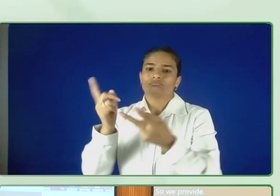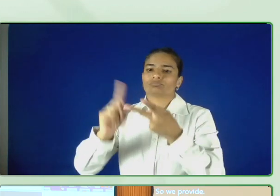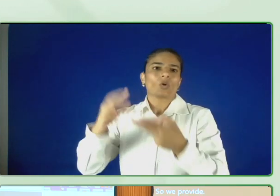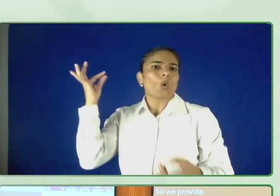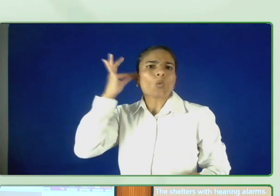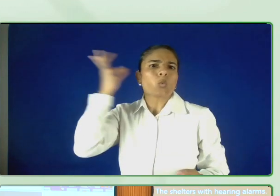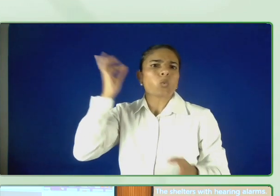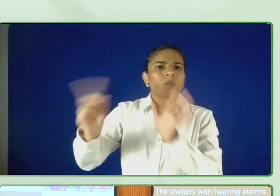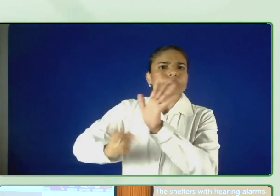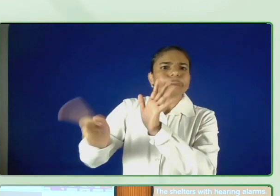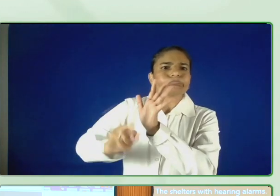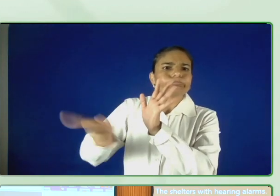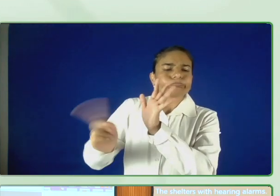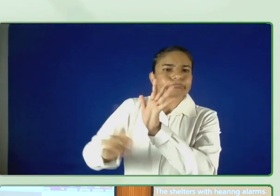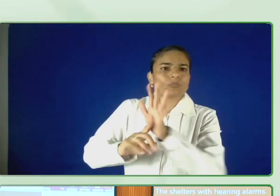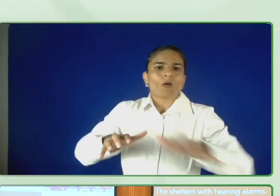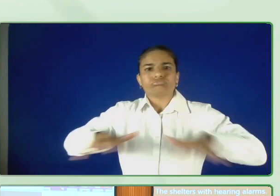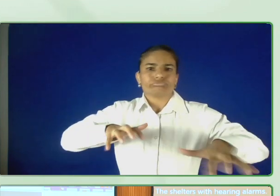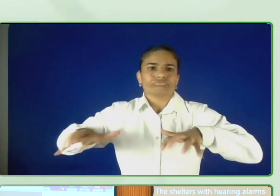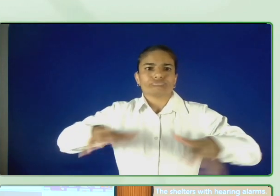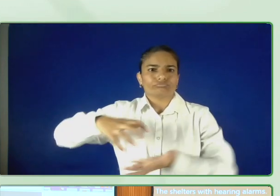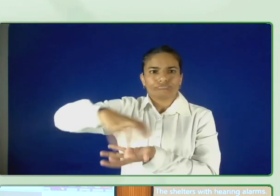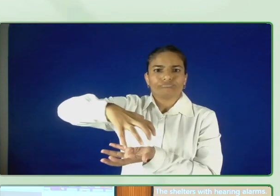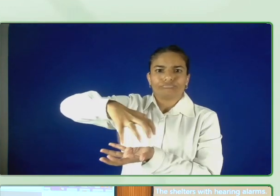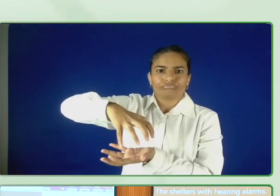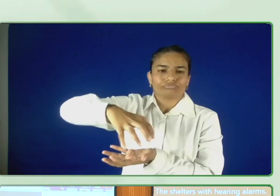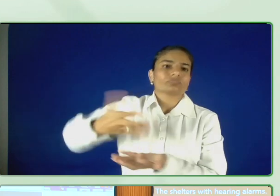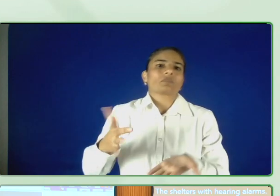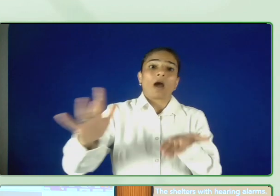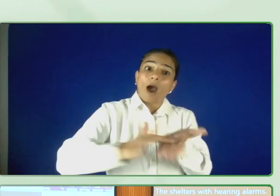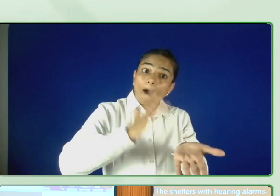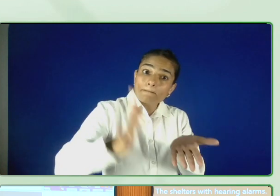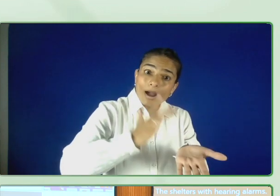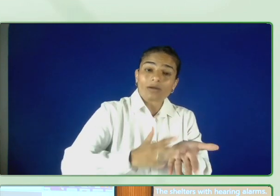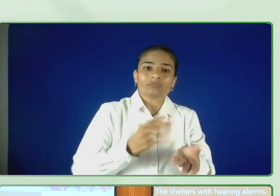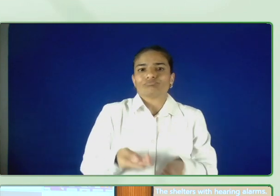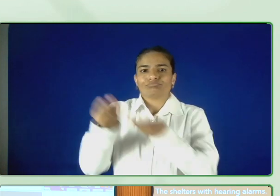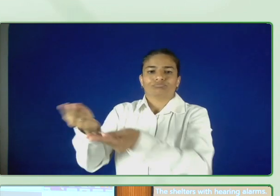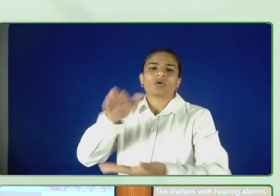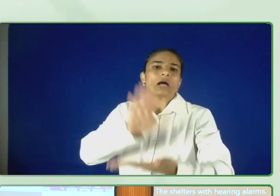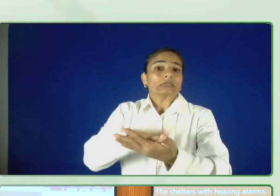shake-awakes, iPads for interpreters, and other resources.